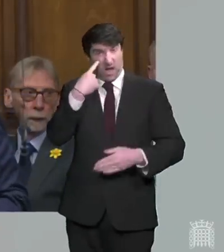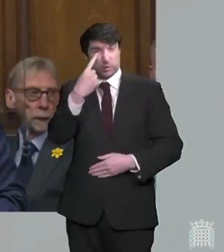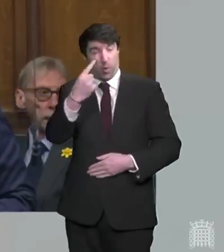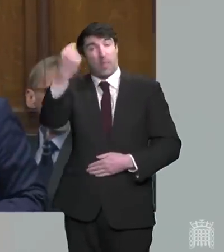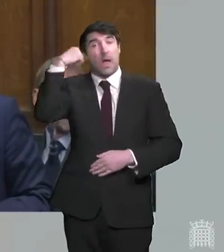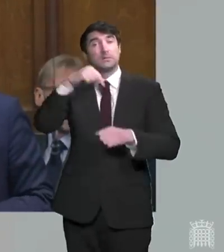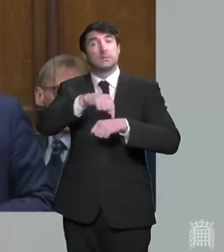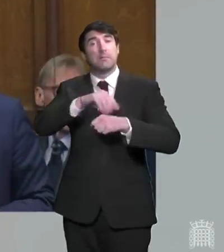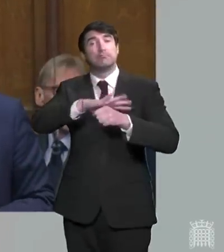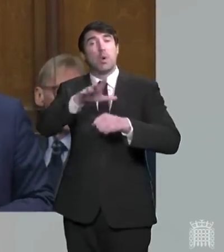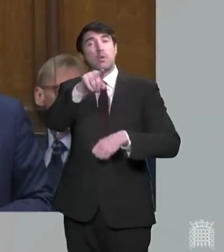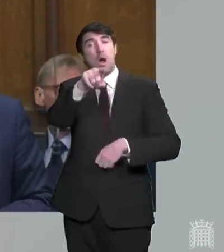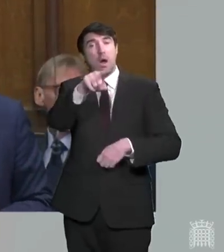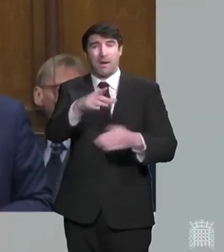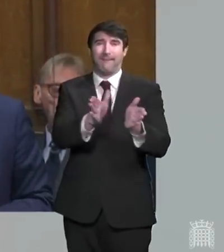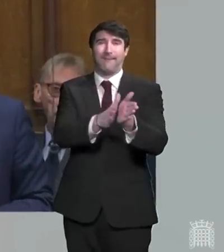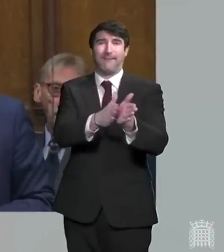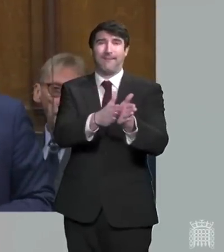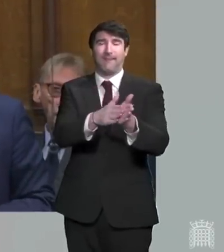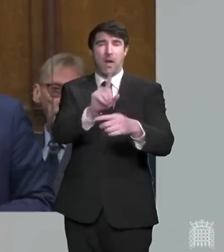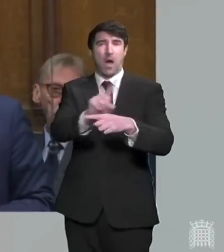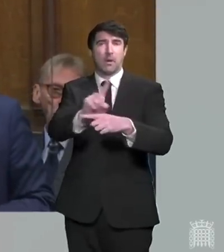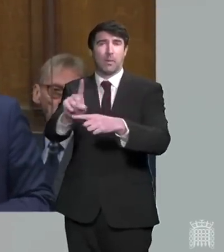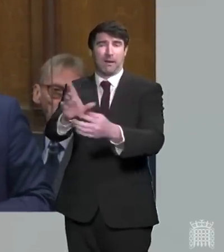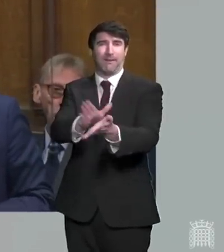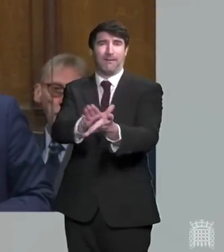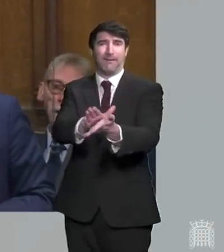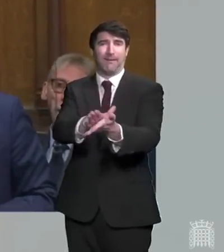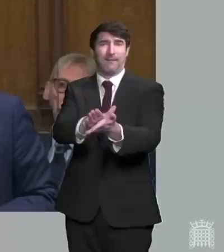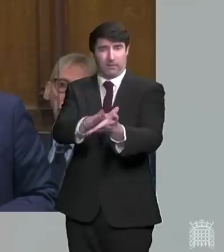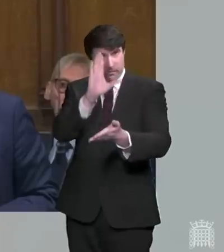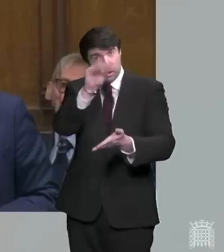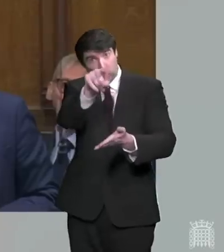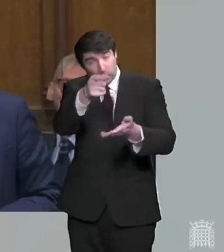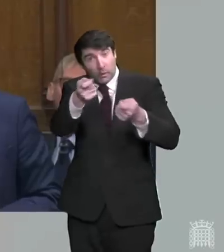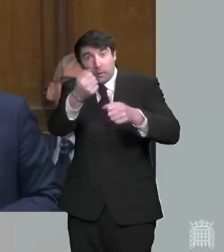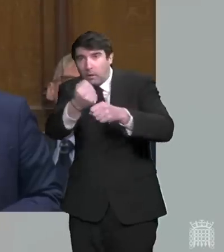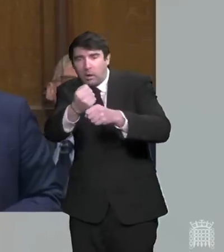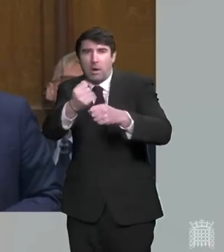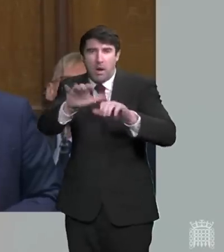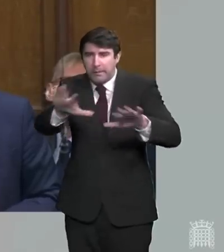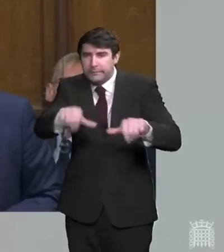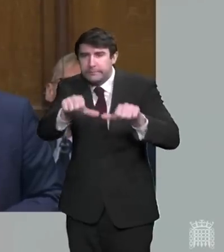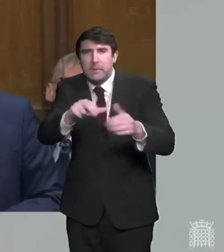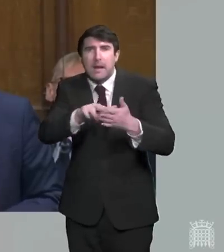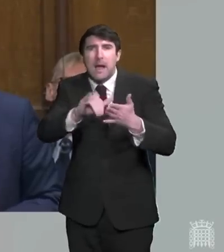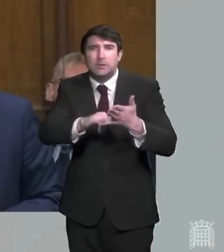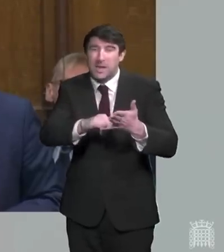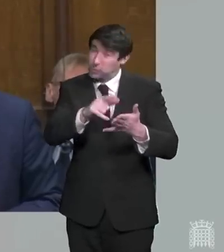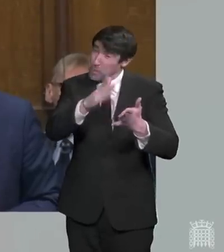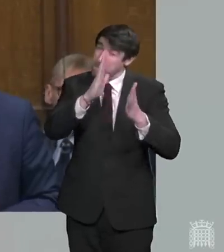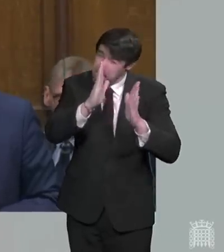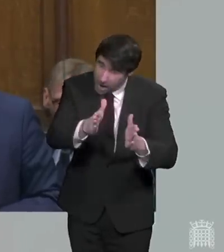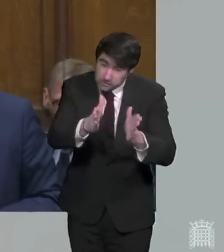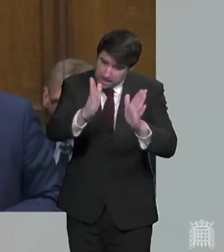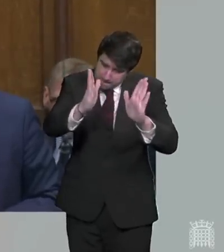during the pandemic. He must therefore also surely know that he hasn't got a hope of dealing with the NHS crisis if he doesn't invest in its workforce.